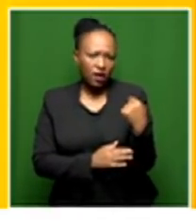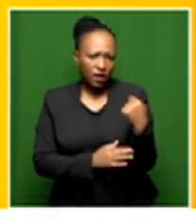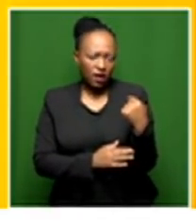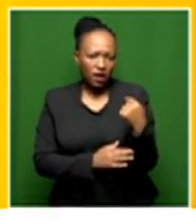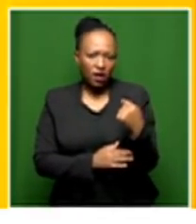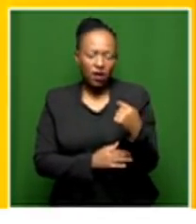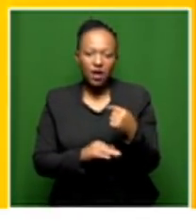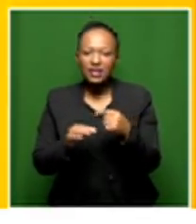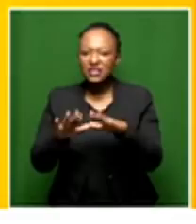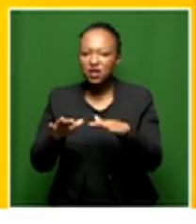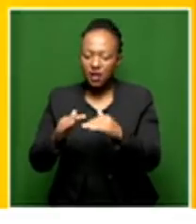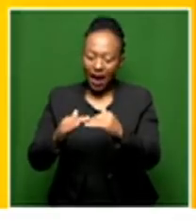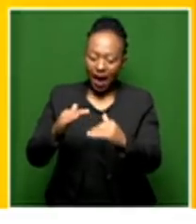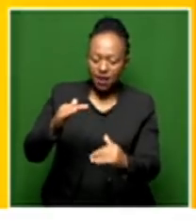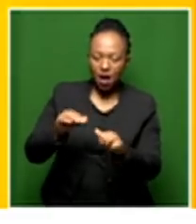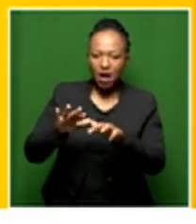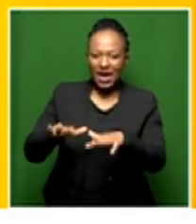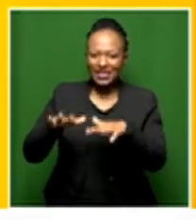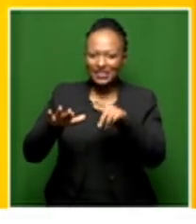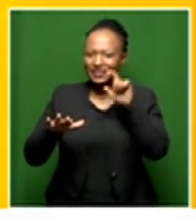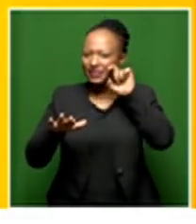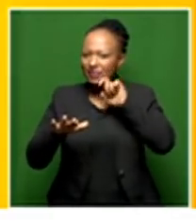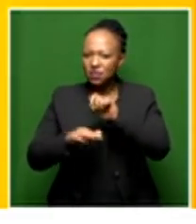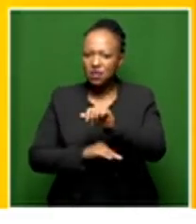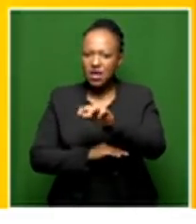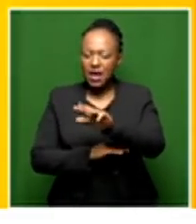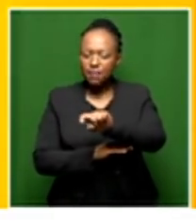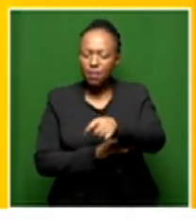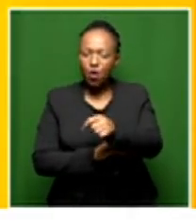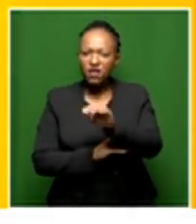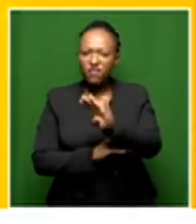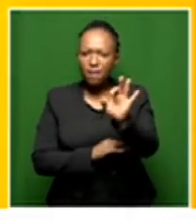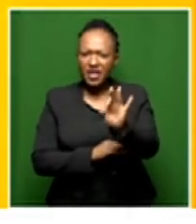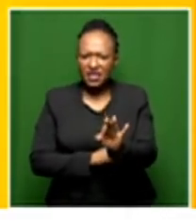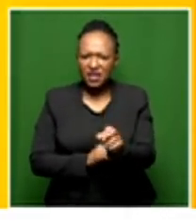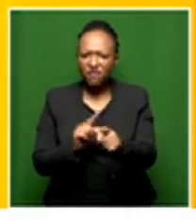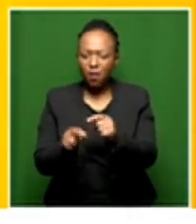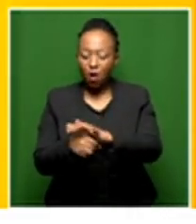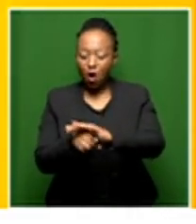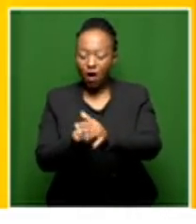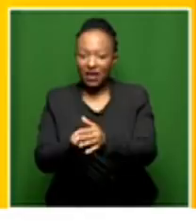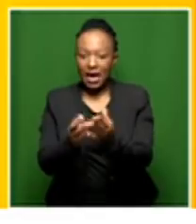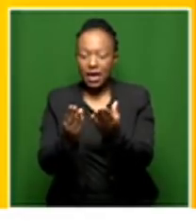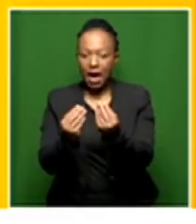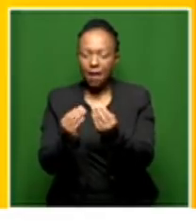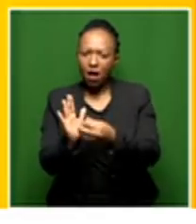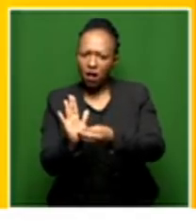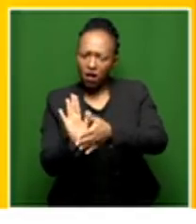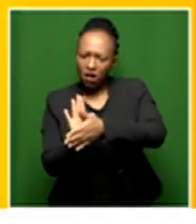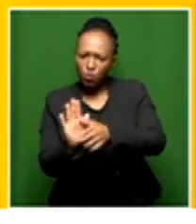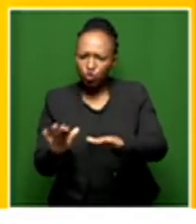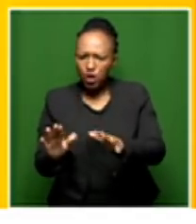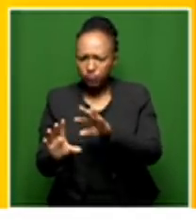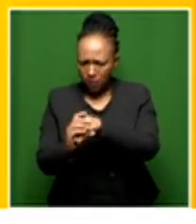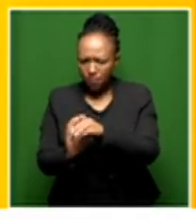People under the age of 19 made up 9.4% of the total number of COVID-19 tests in the country. So